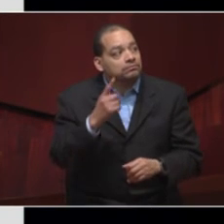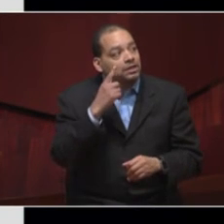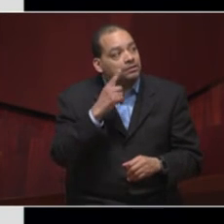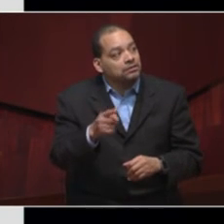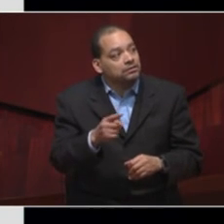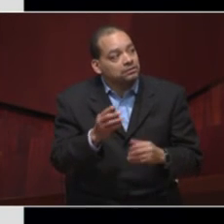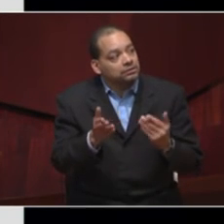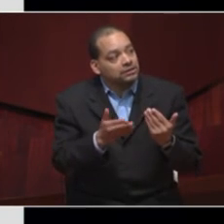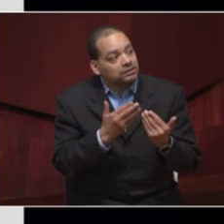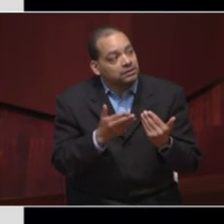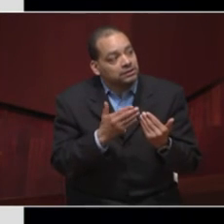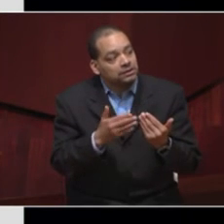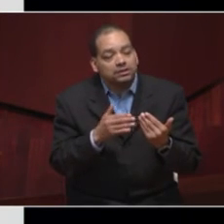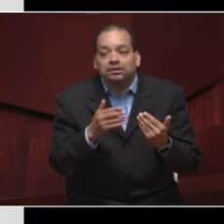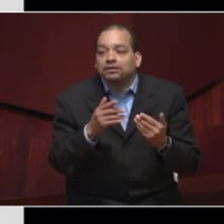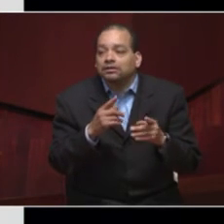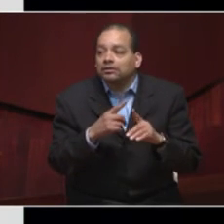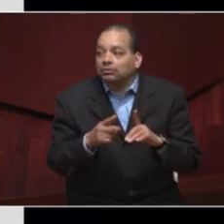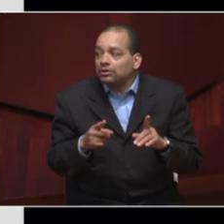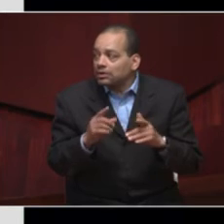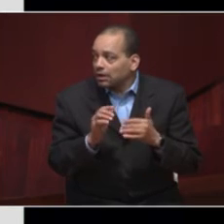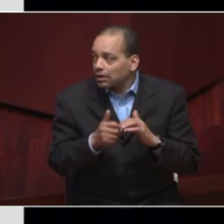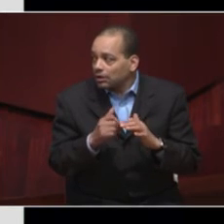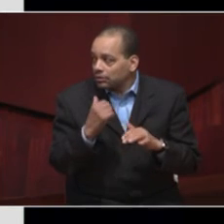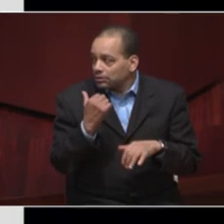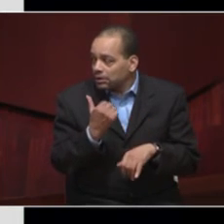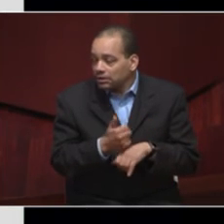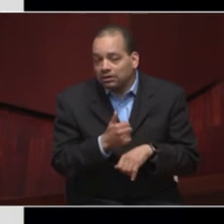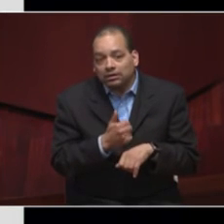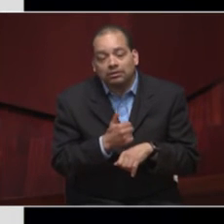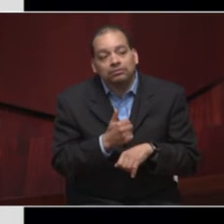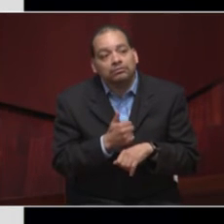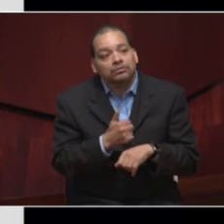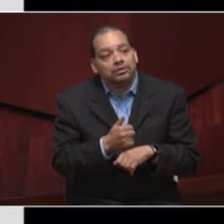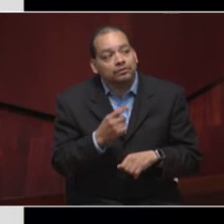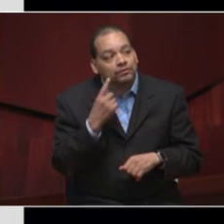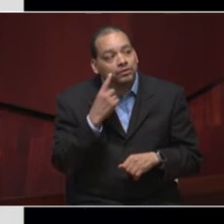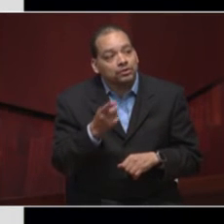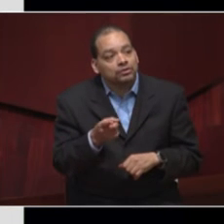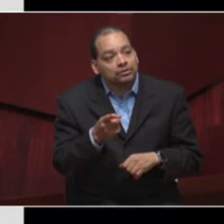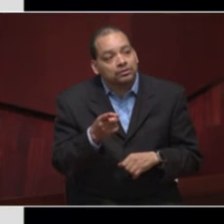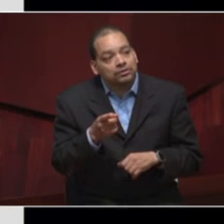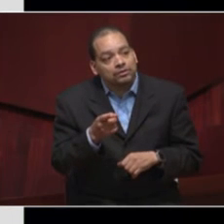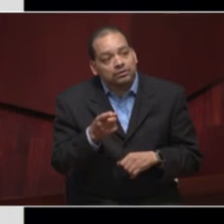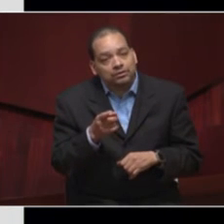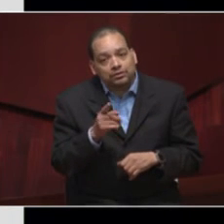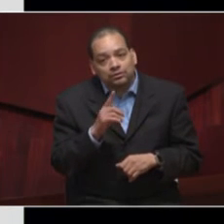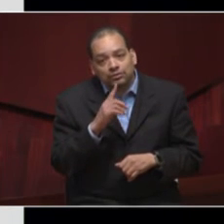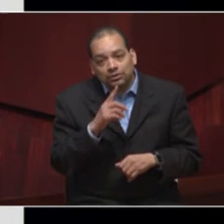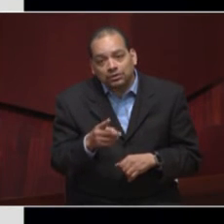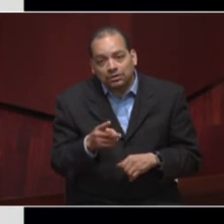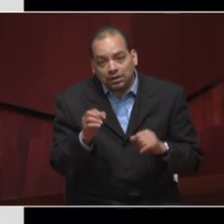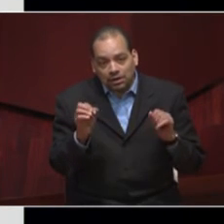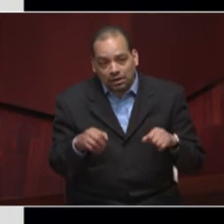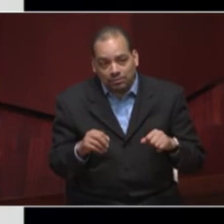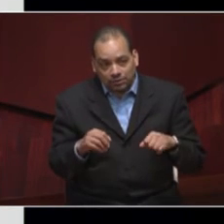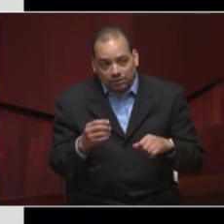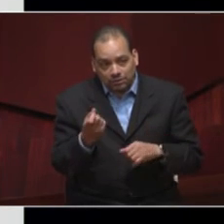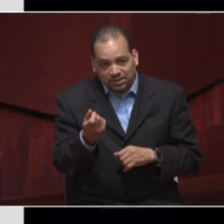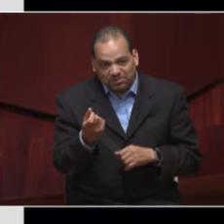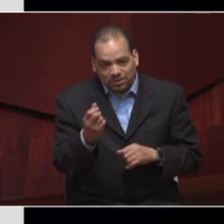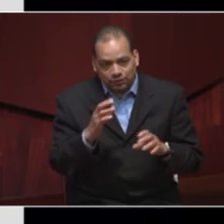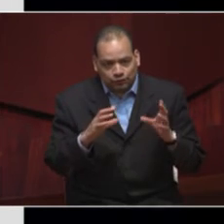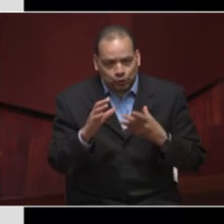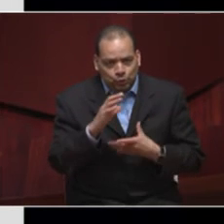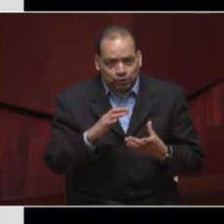painless. Some of the setup things that you need to consider can be a little